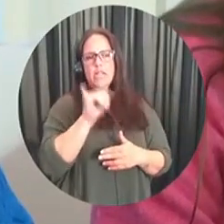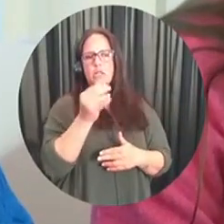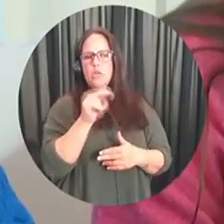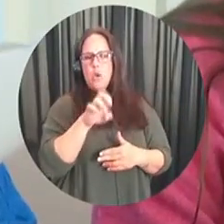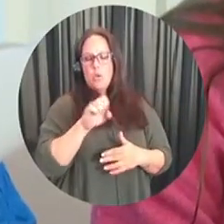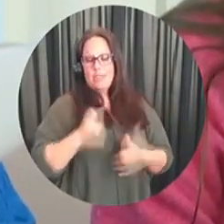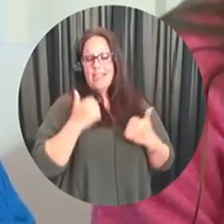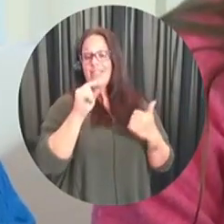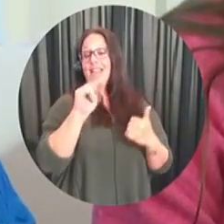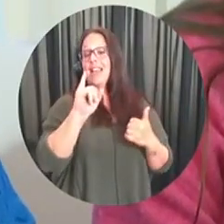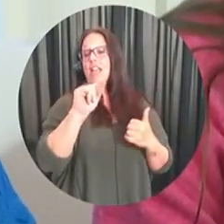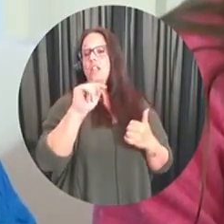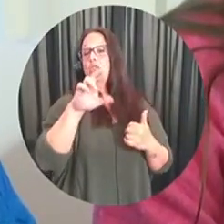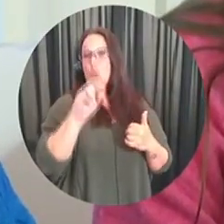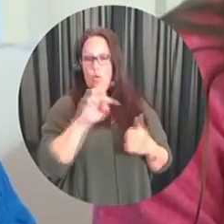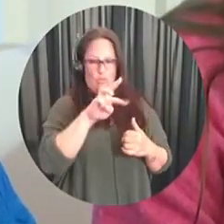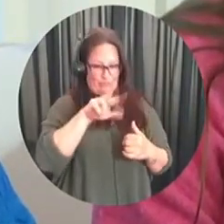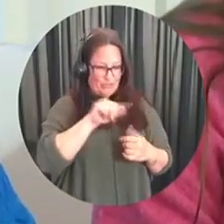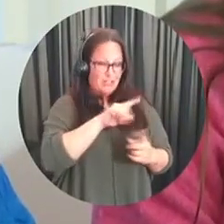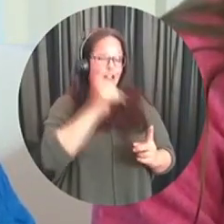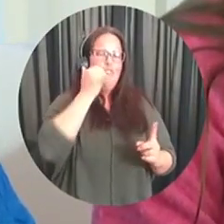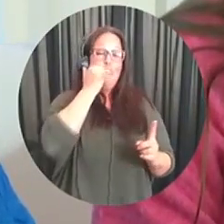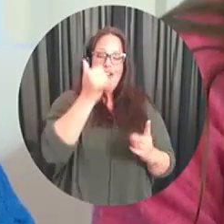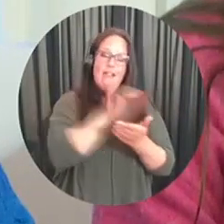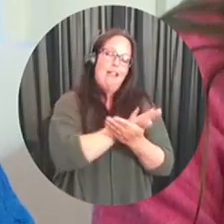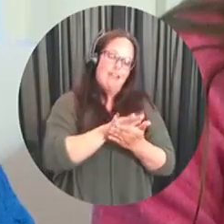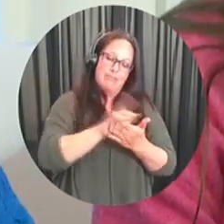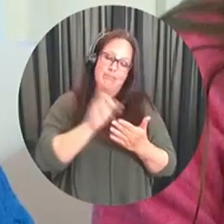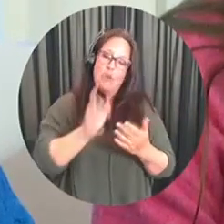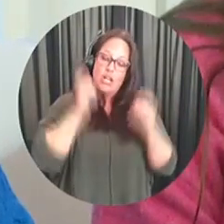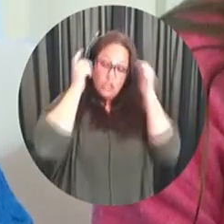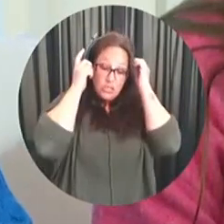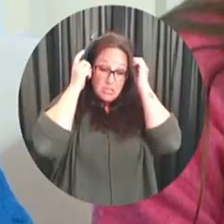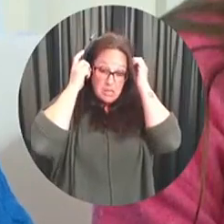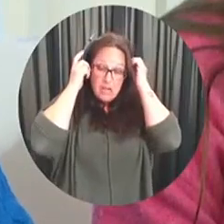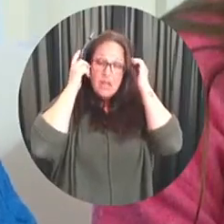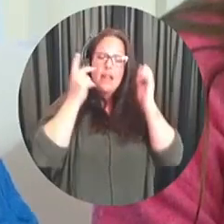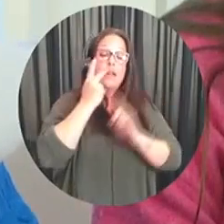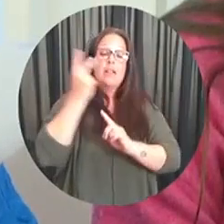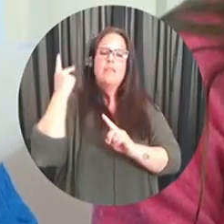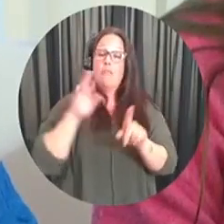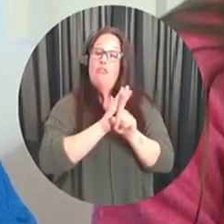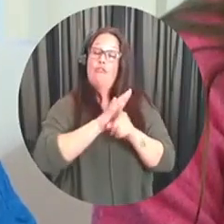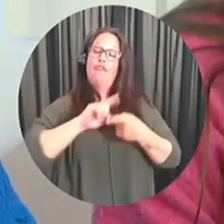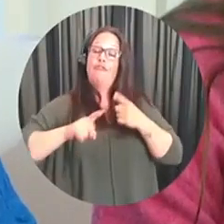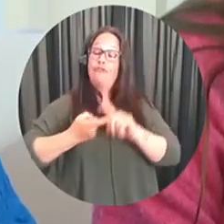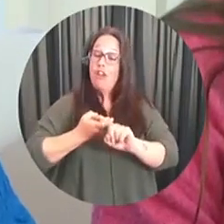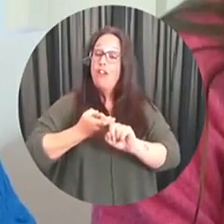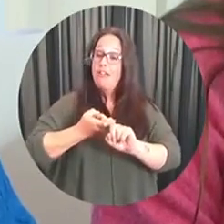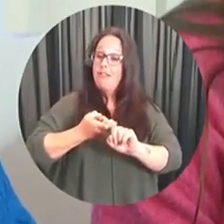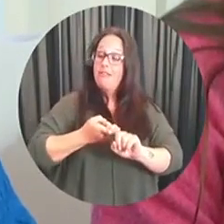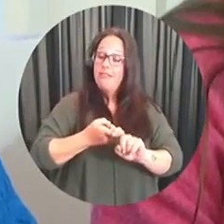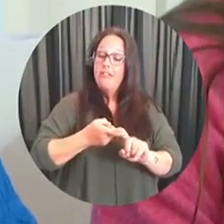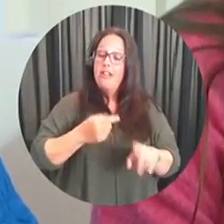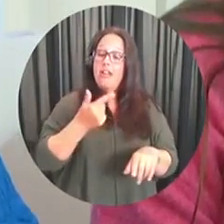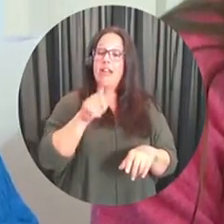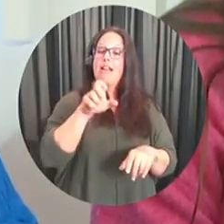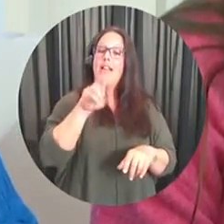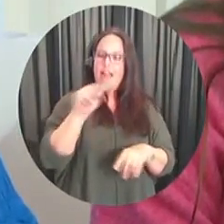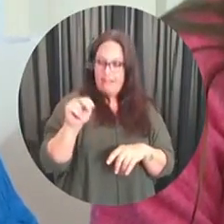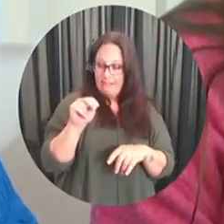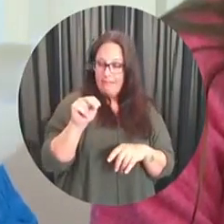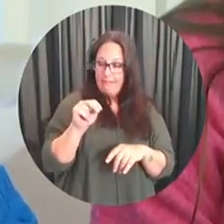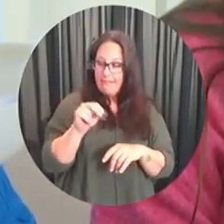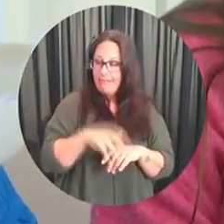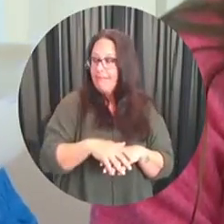West Virginia, and she called in a nice donation in memory of a friend of hers, Glenn Guinea.